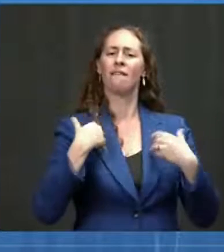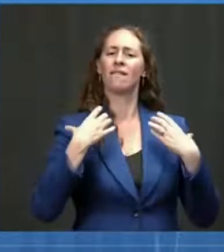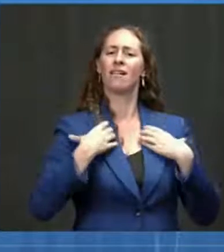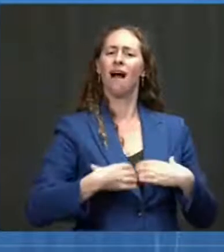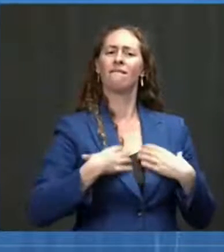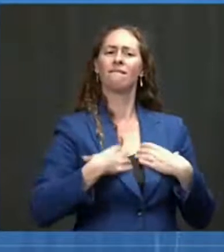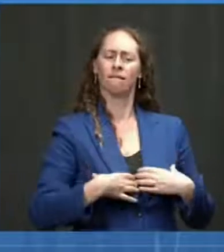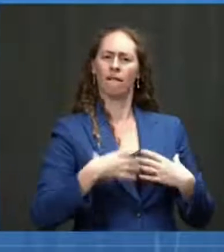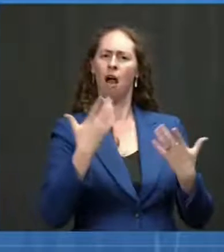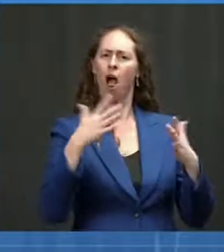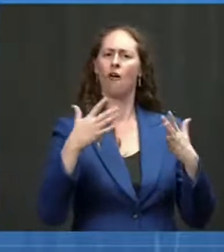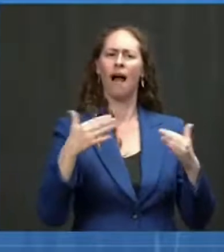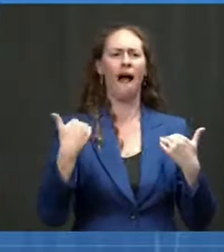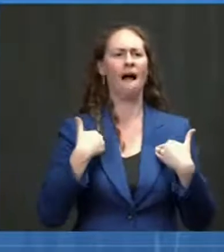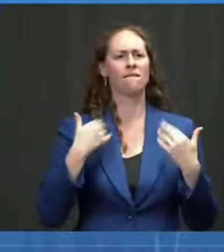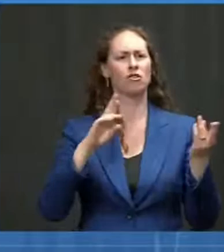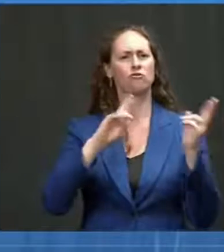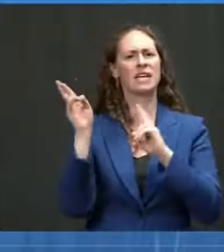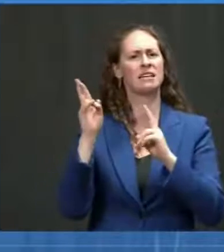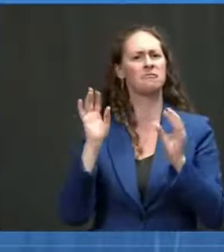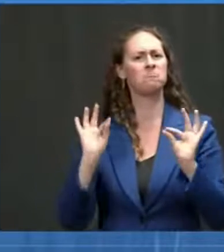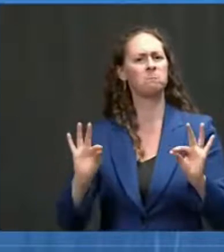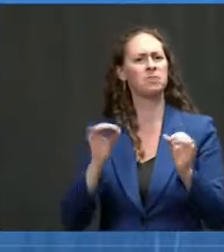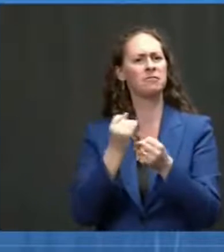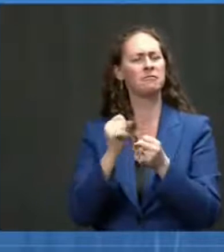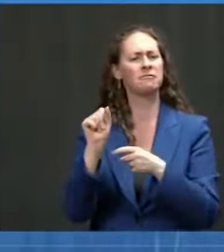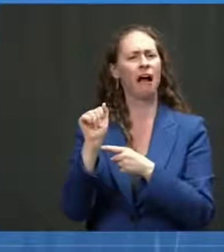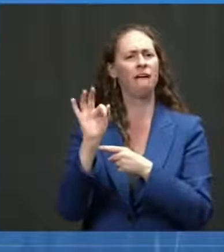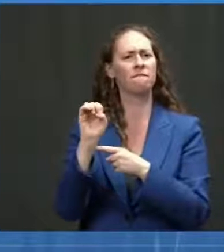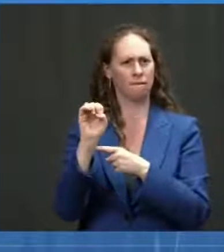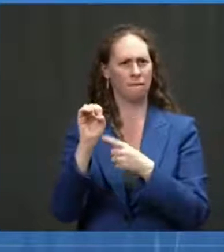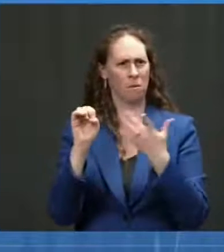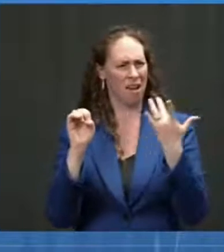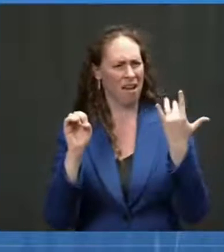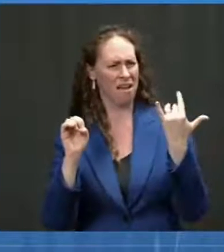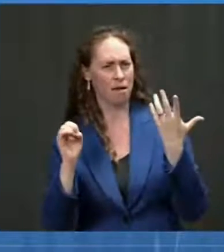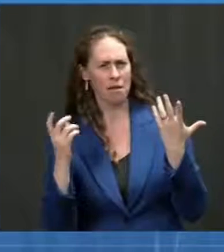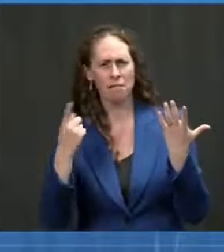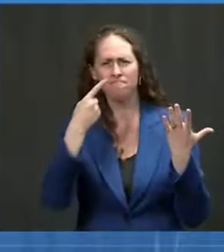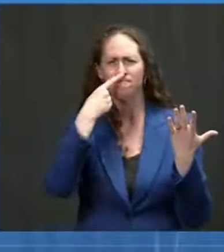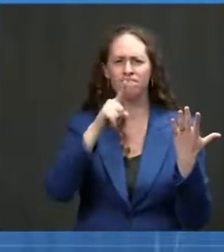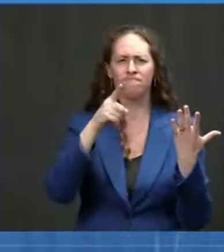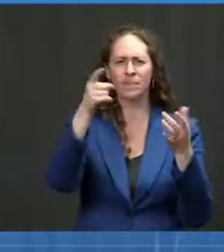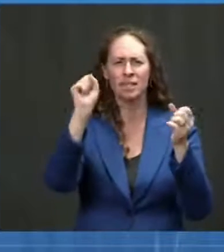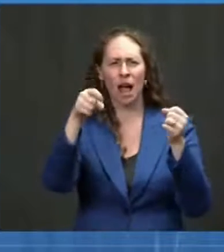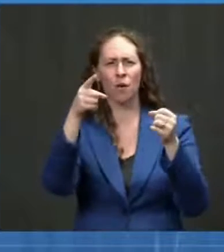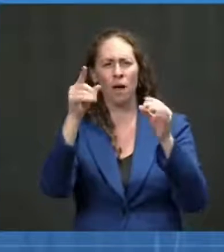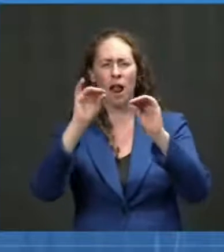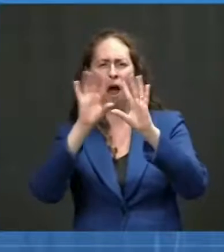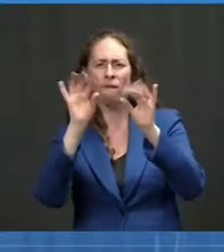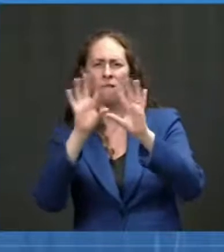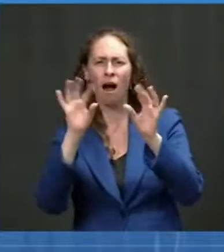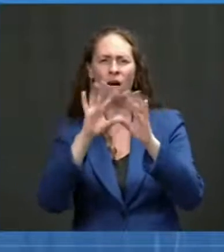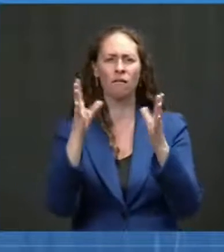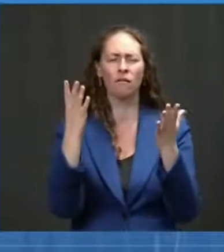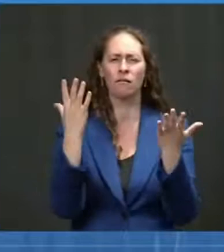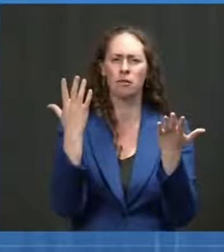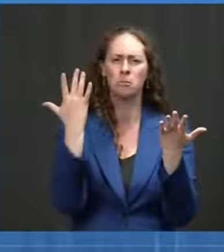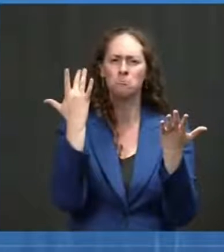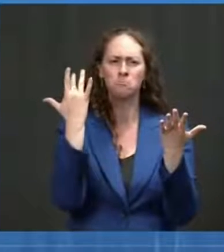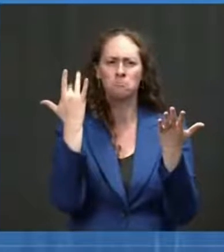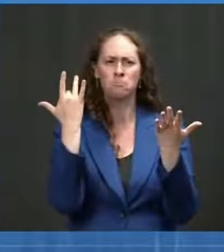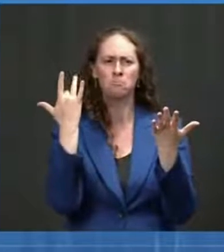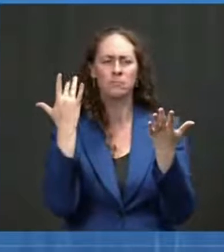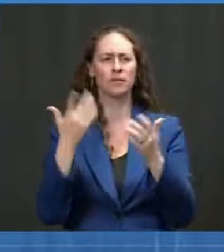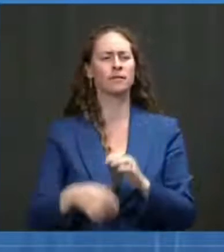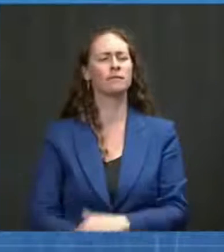Americans versus vaccinating the rest of the world, but could you explain how there isn't finite vaccine capacity and how booster shots for Americans